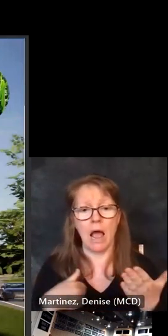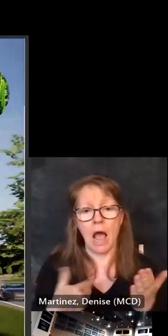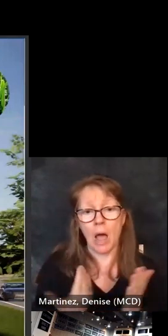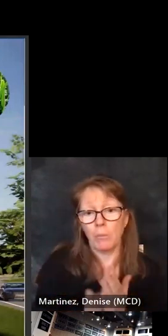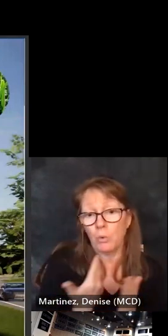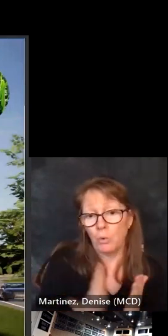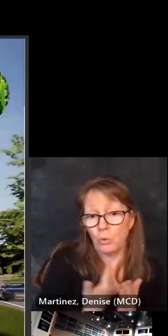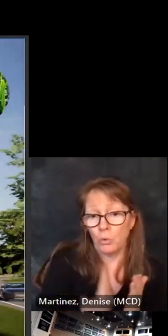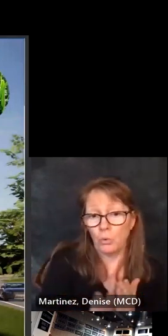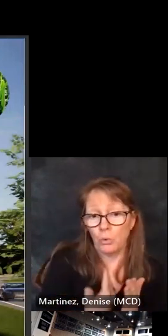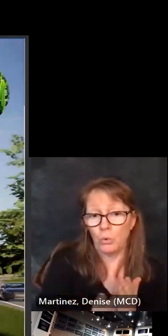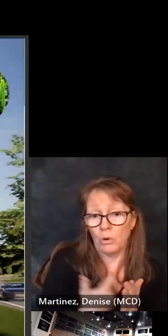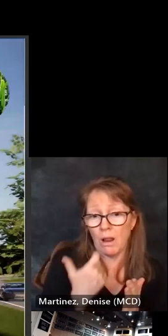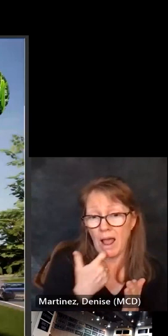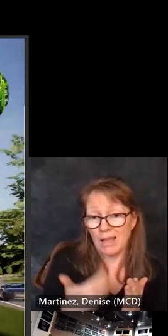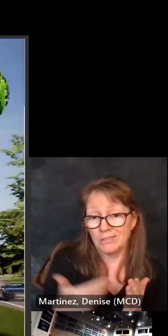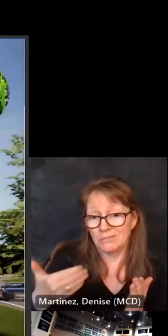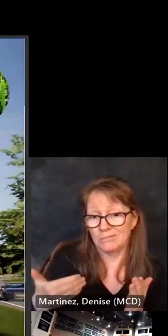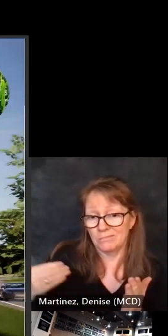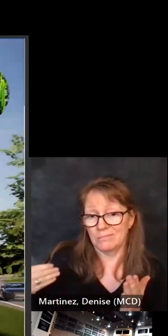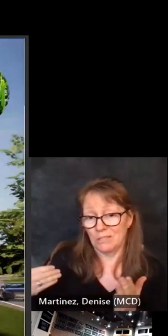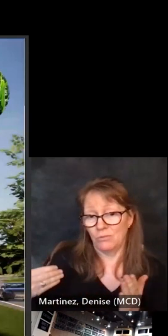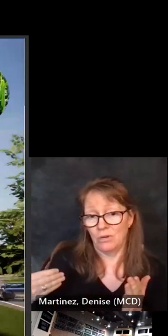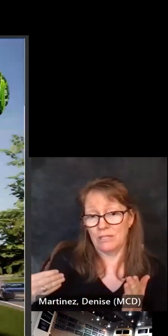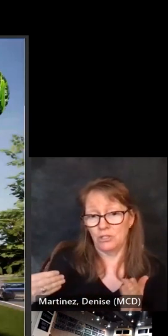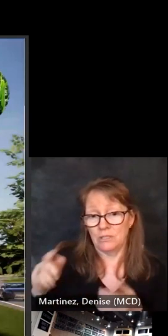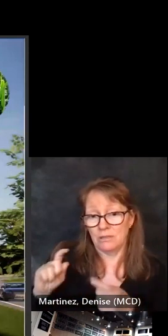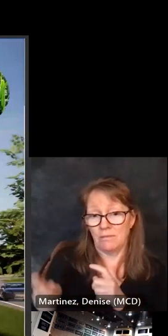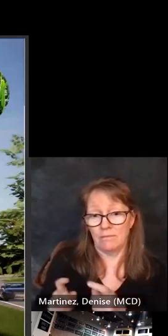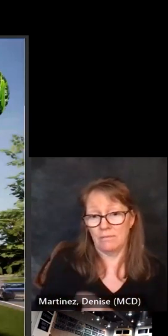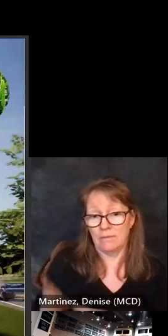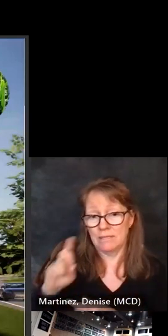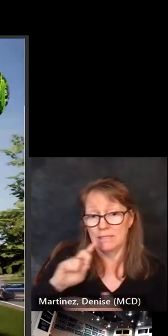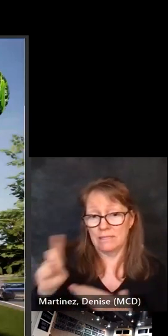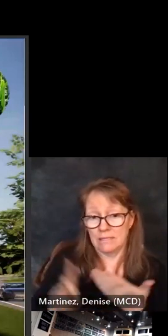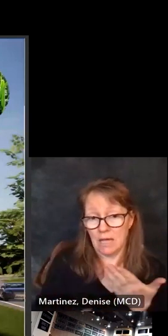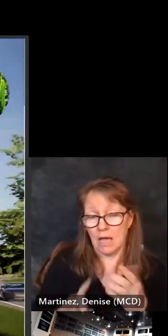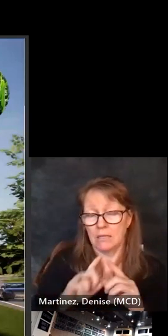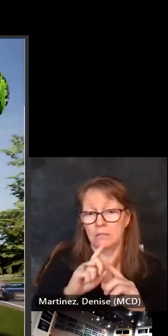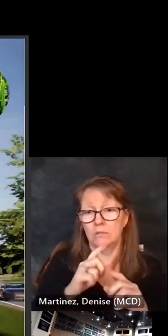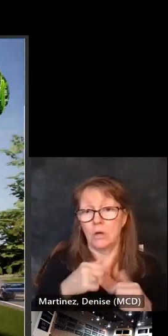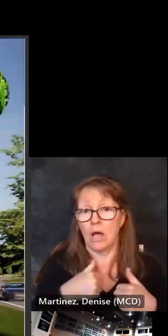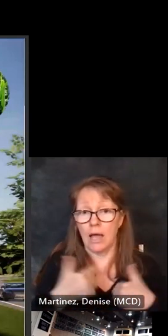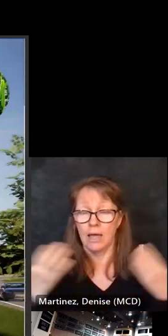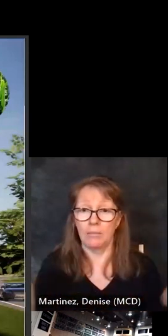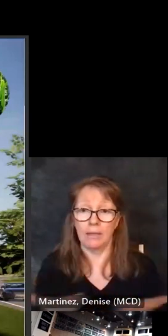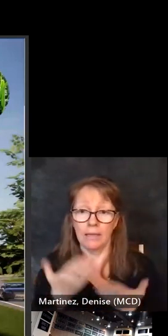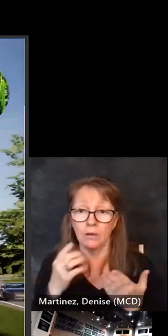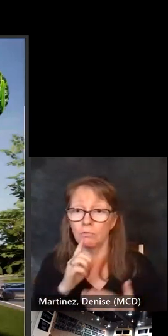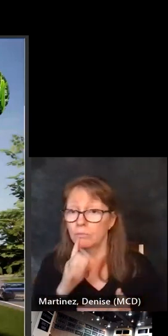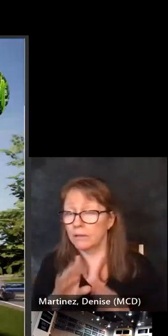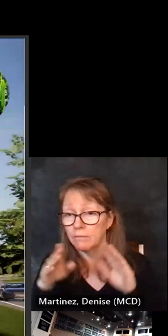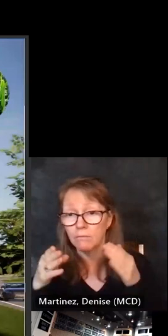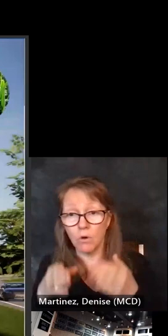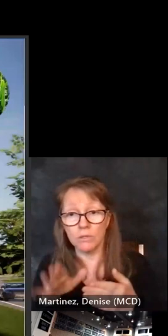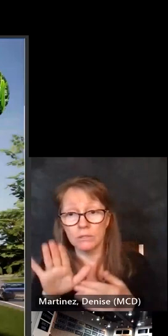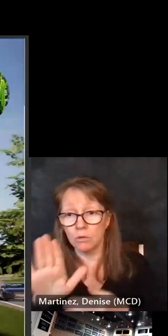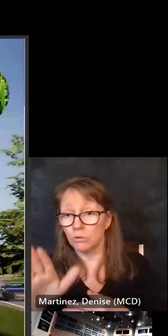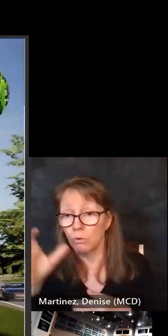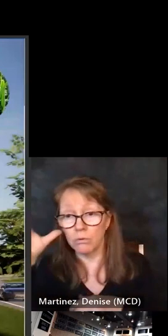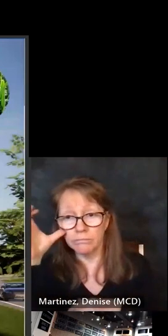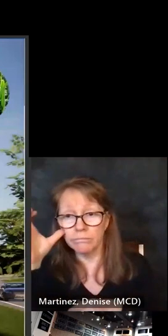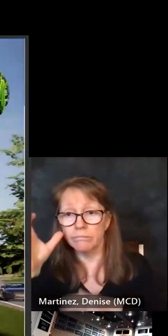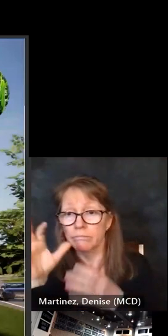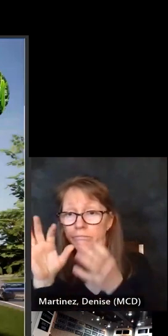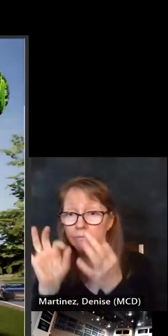of last iterations of this design process. So I am here really to get your feedback, but there is a very